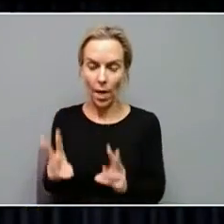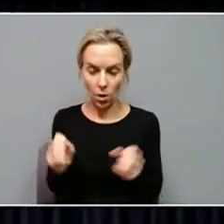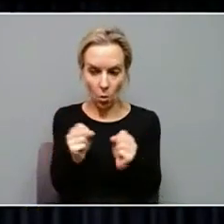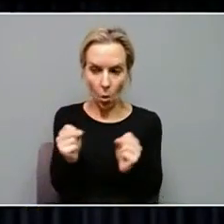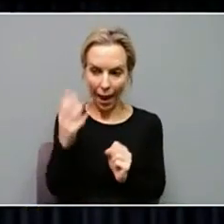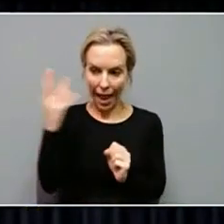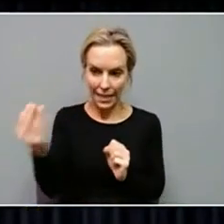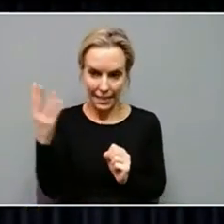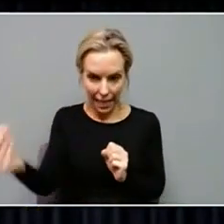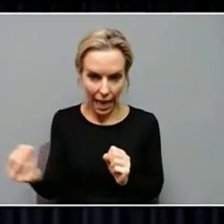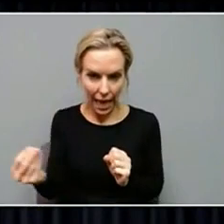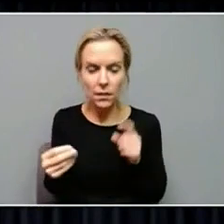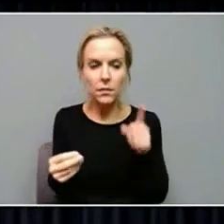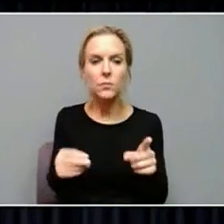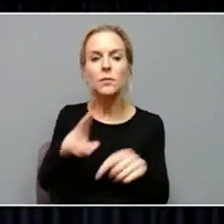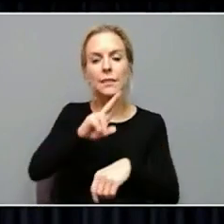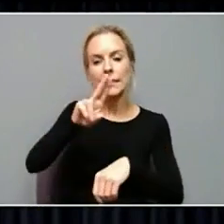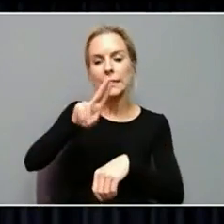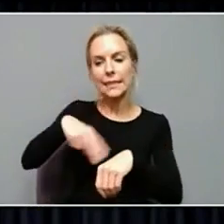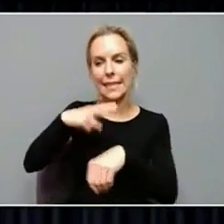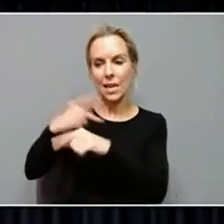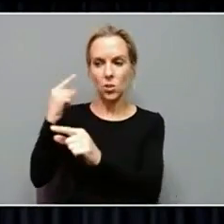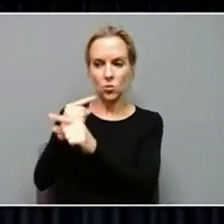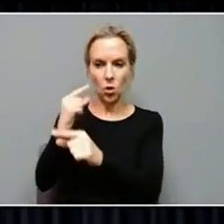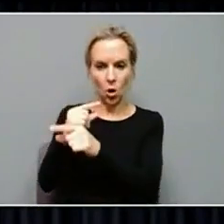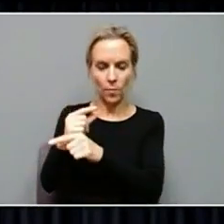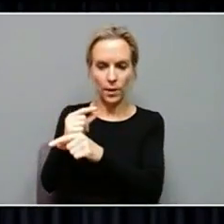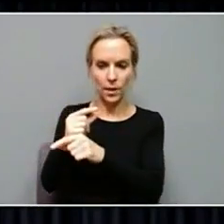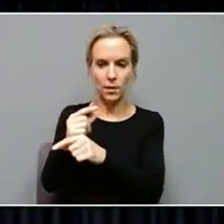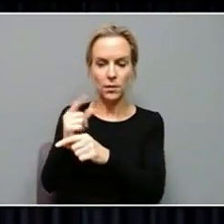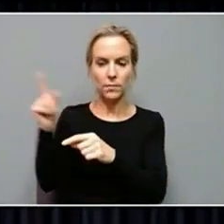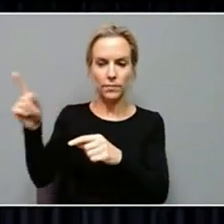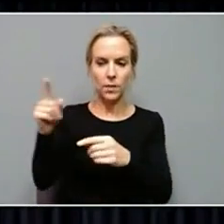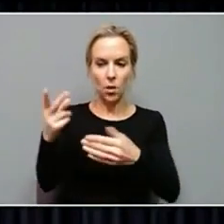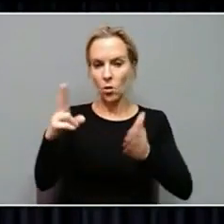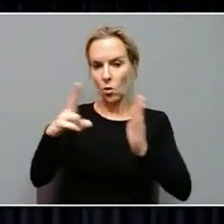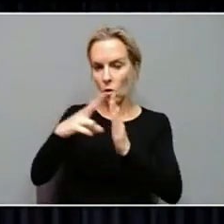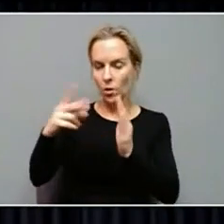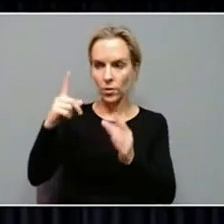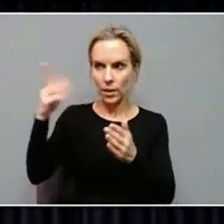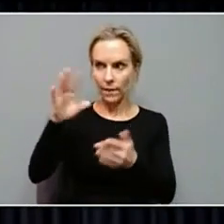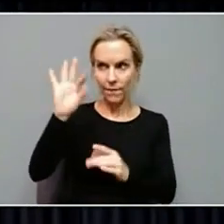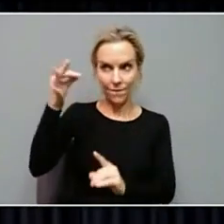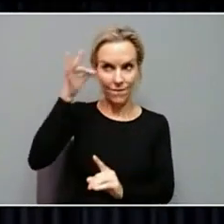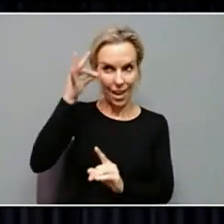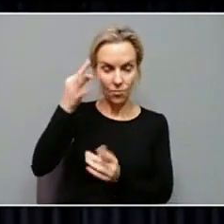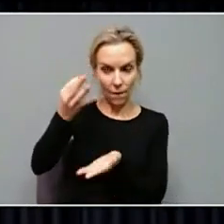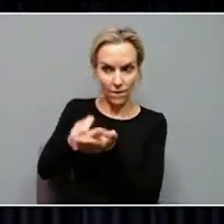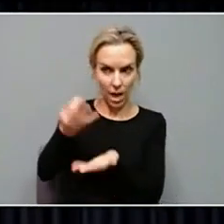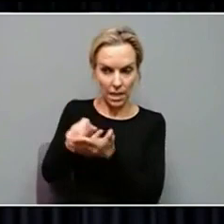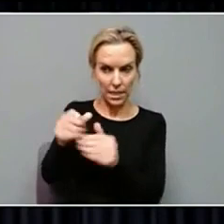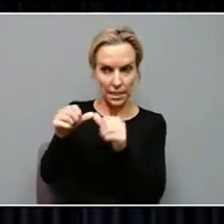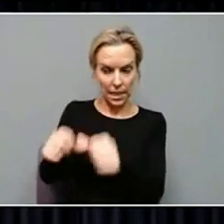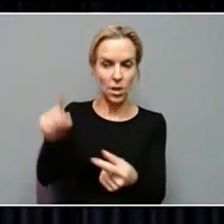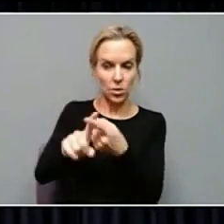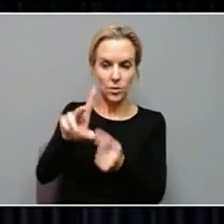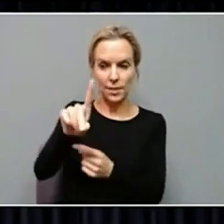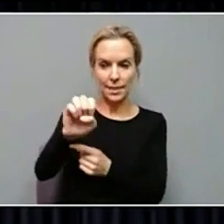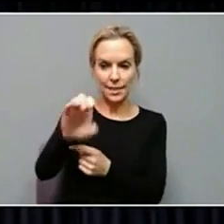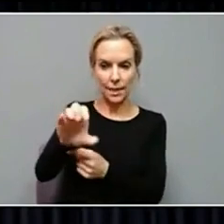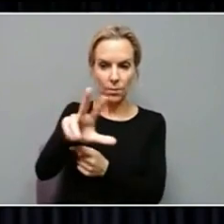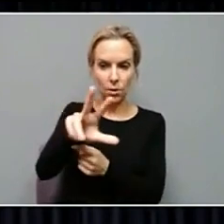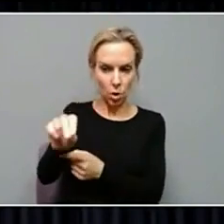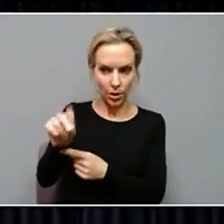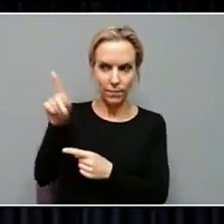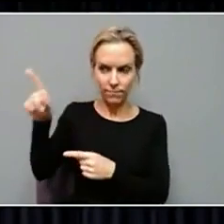for you? So the National Guard will be on until December 30th, because that's as long as federal funding has been extended right now. So that's really what that